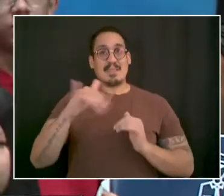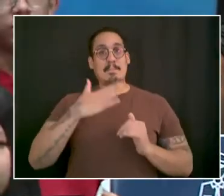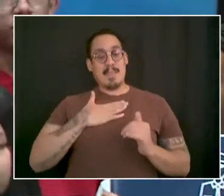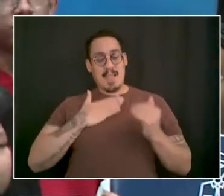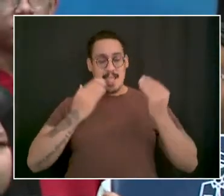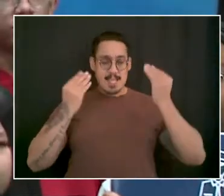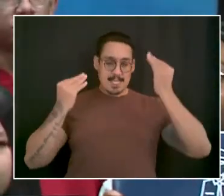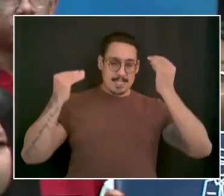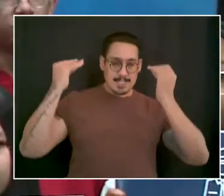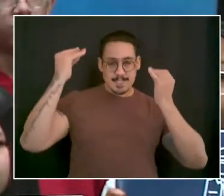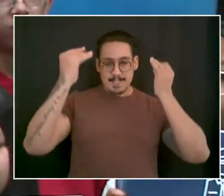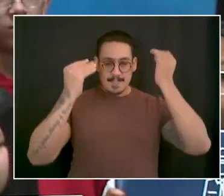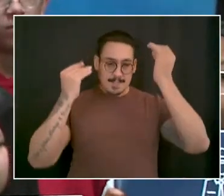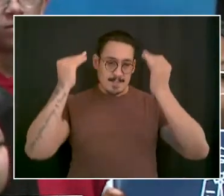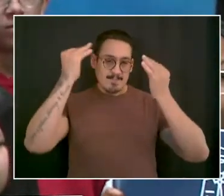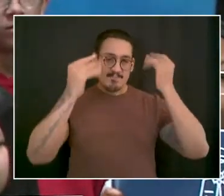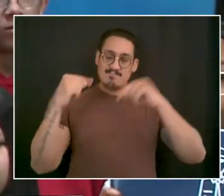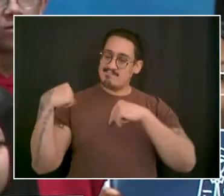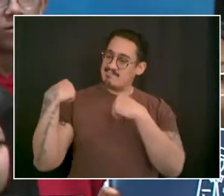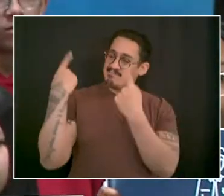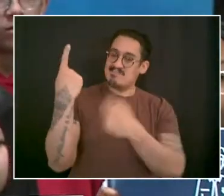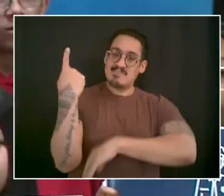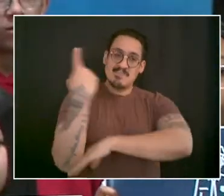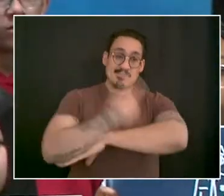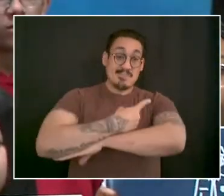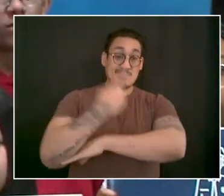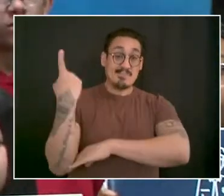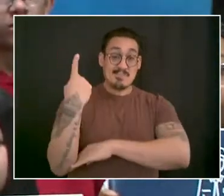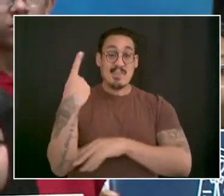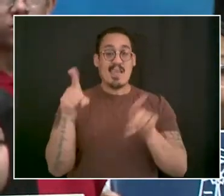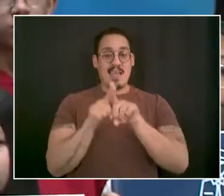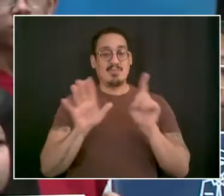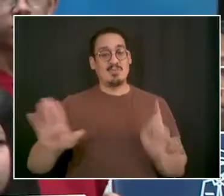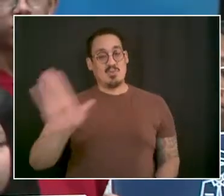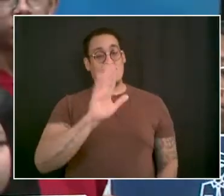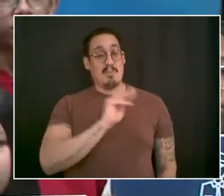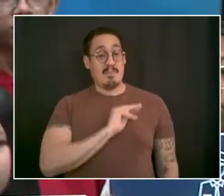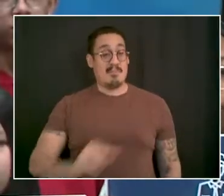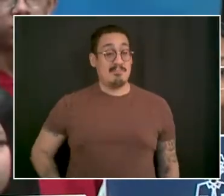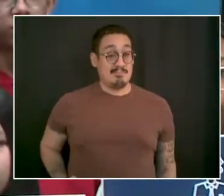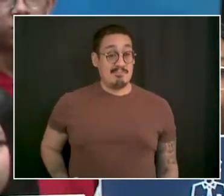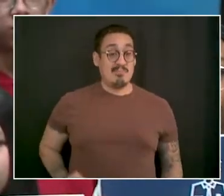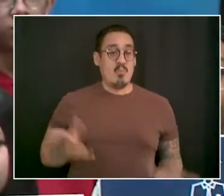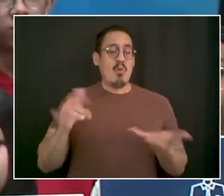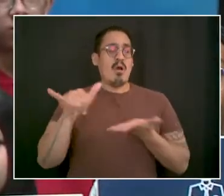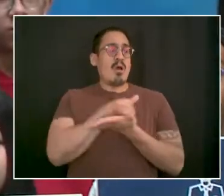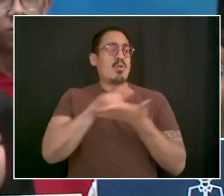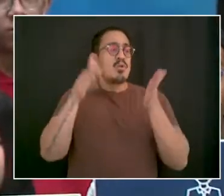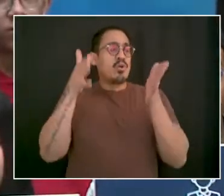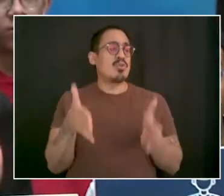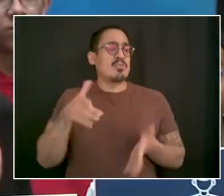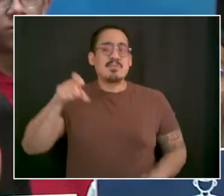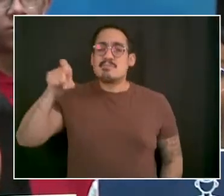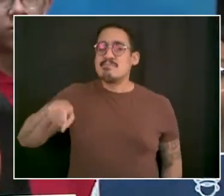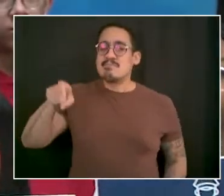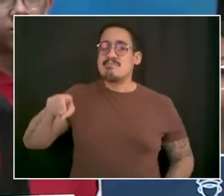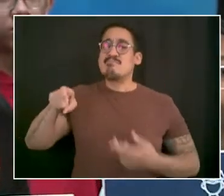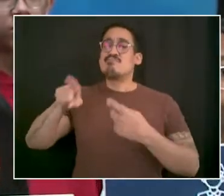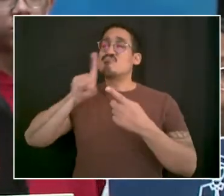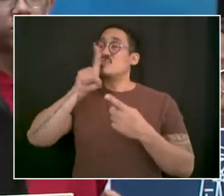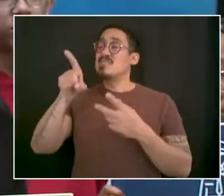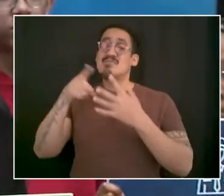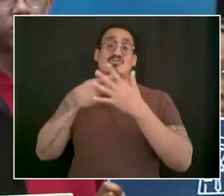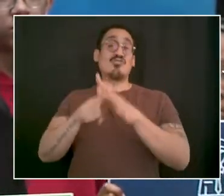I have been thinking about this from day one as your mayor, what New Yorkers need, and it all starts with public